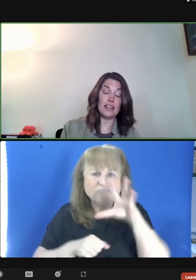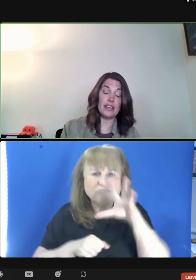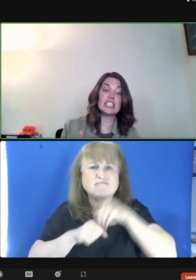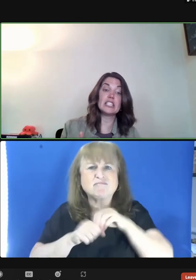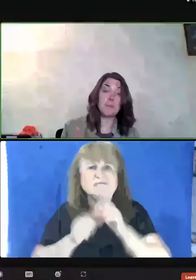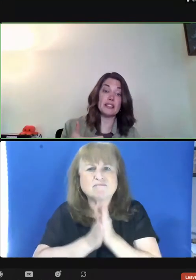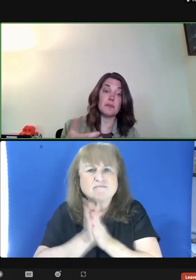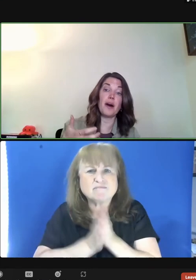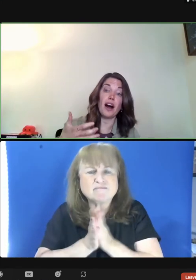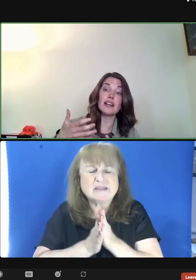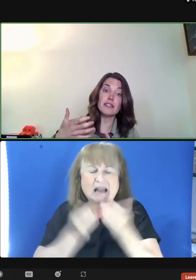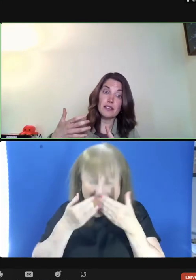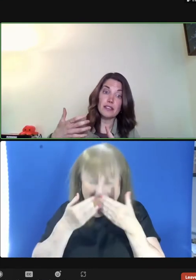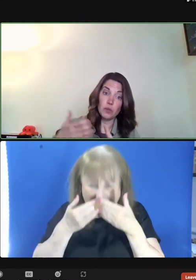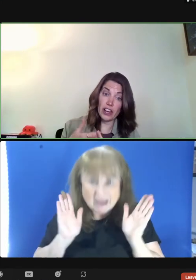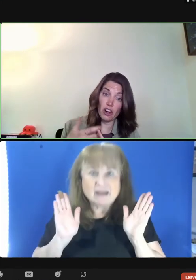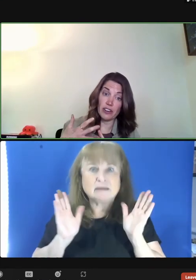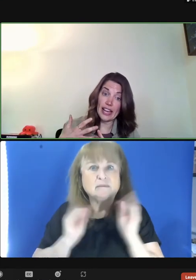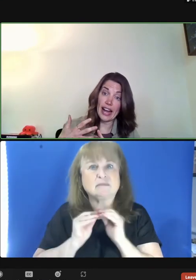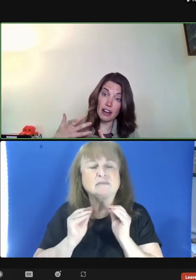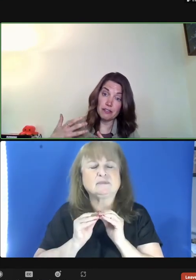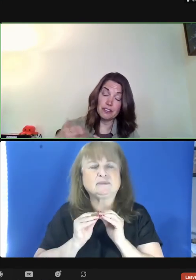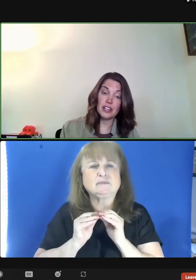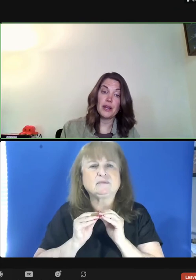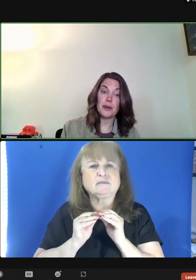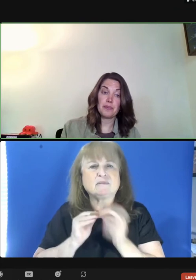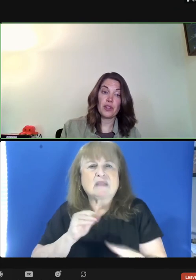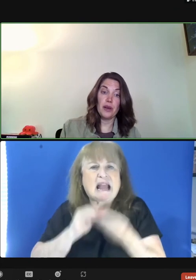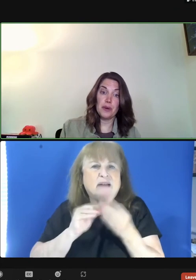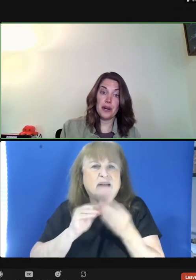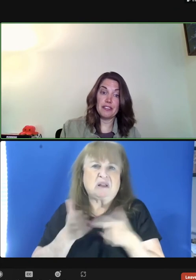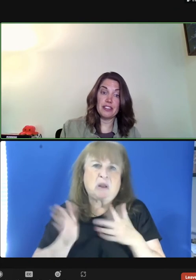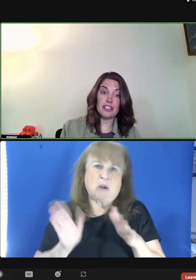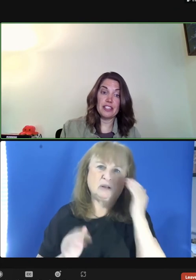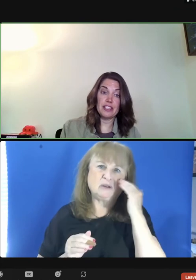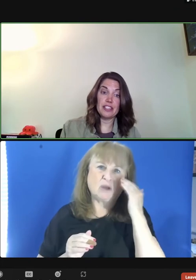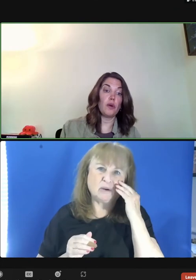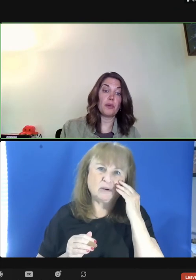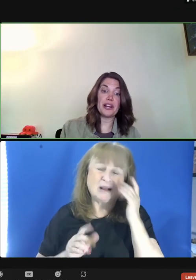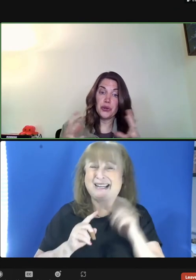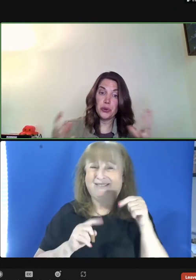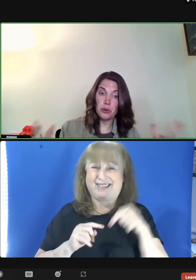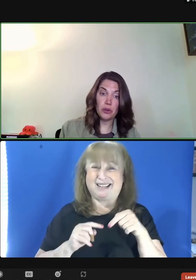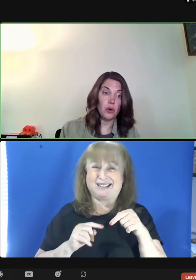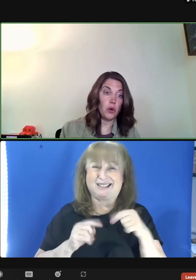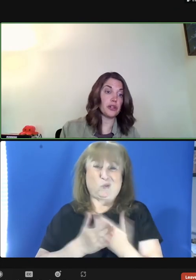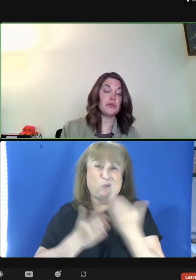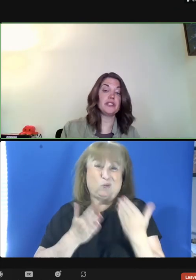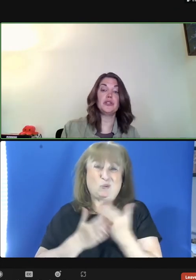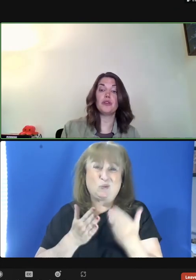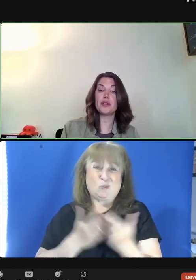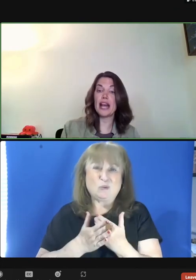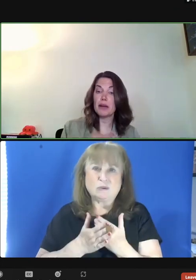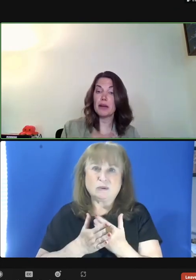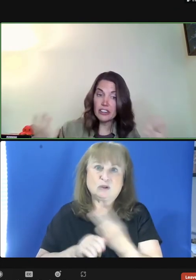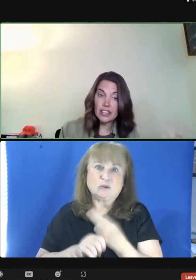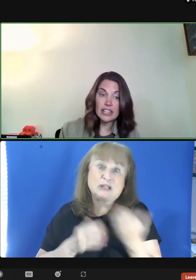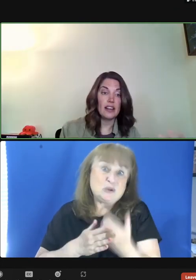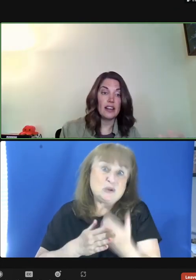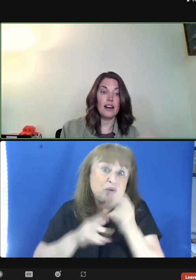and maybe expand upon what they already have. But if this is all brand new, or we're using